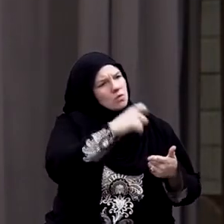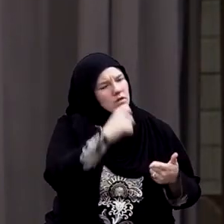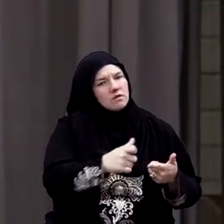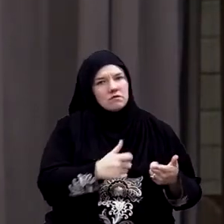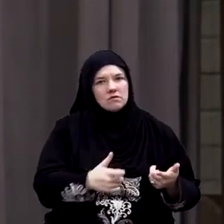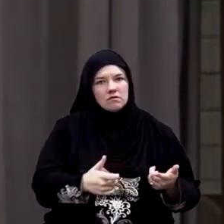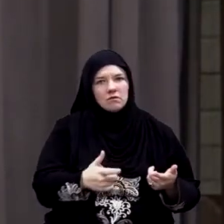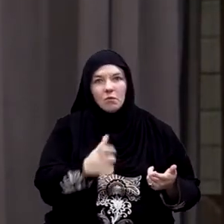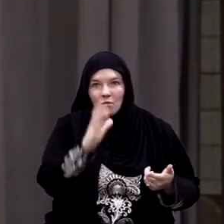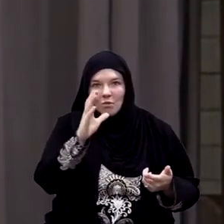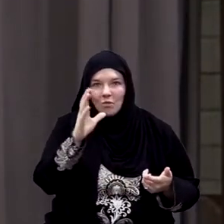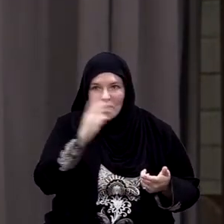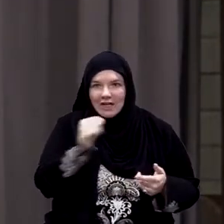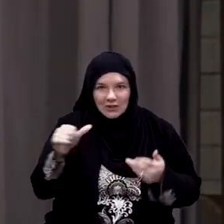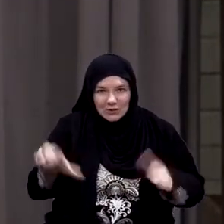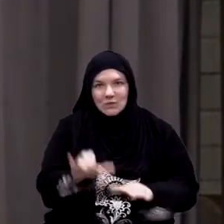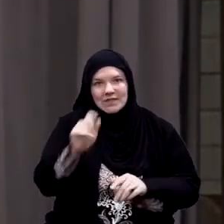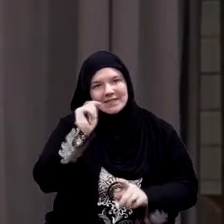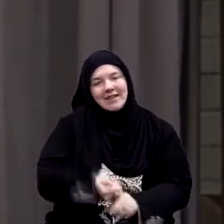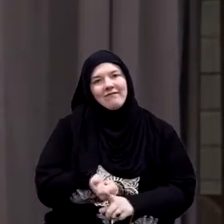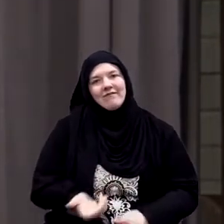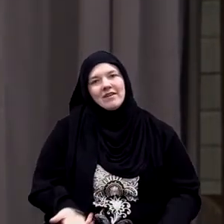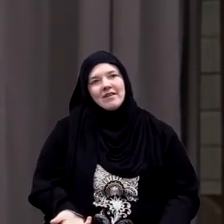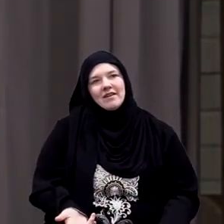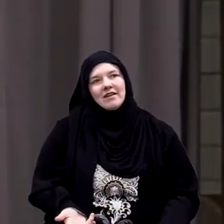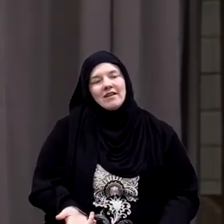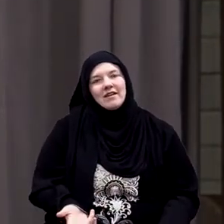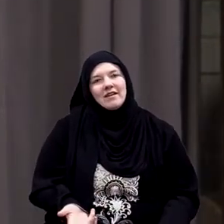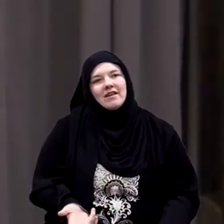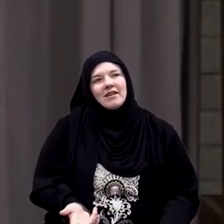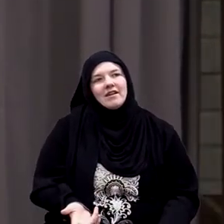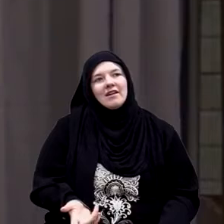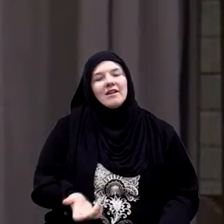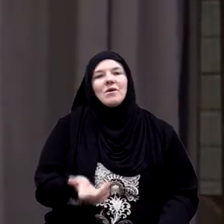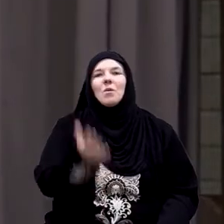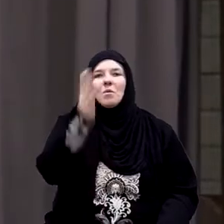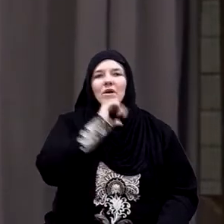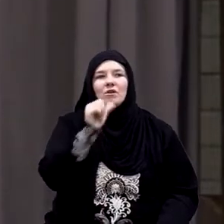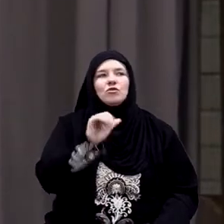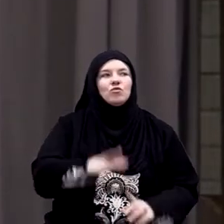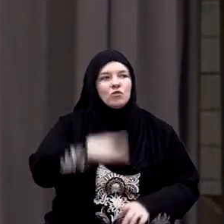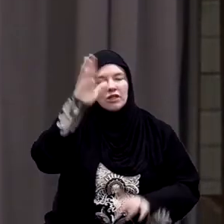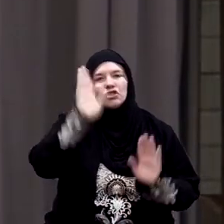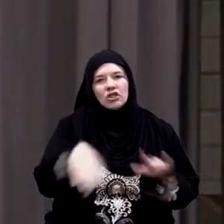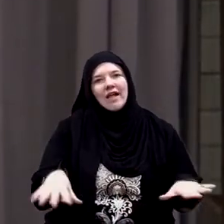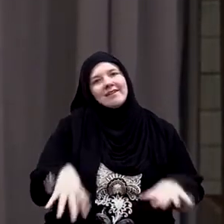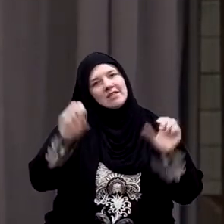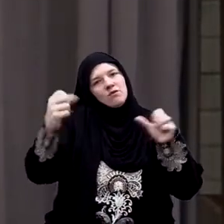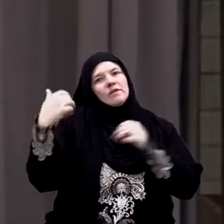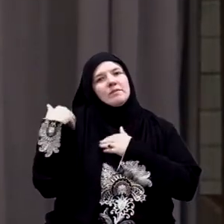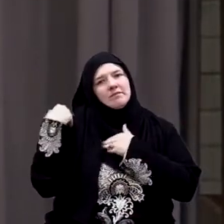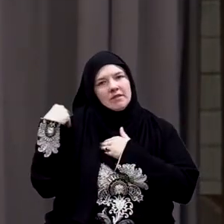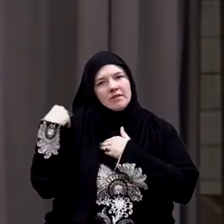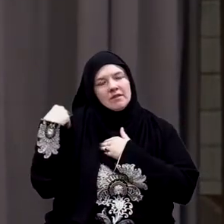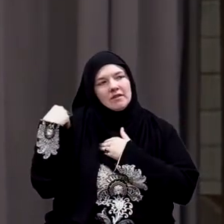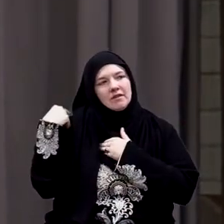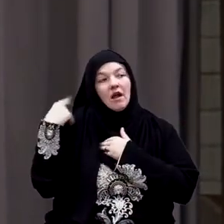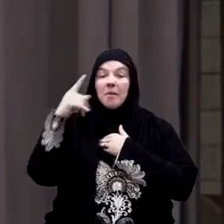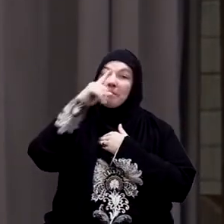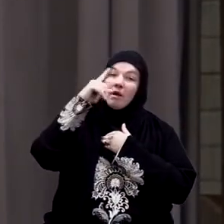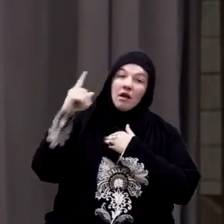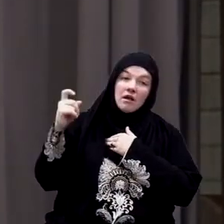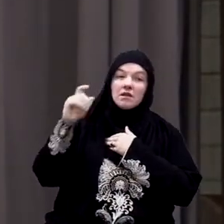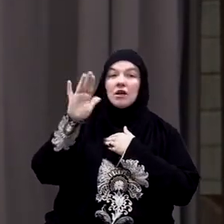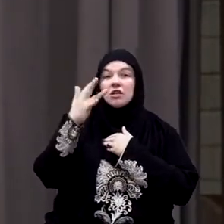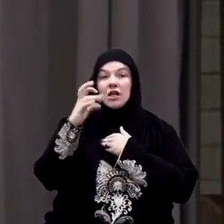to. Why don't you do what you want to do? Why don't you raise the child and take responsibility? Oh, because